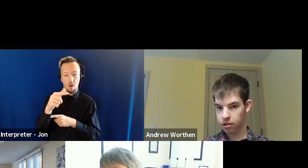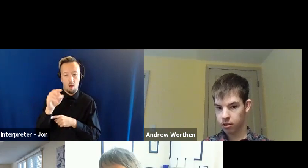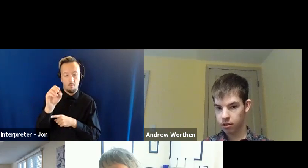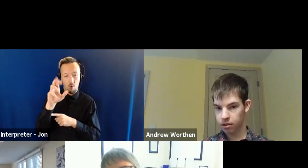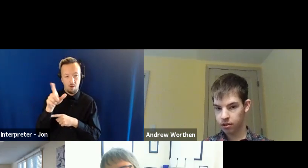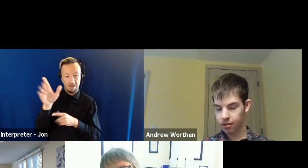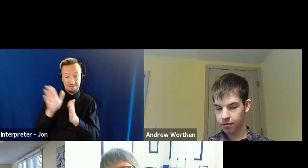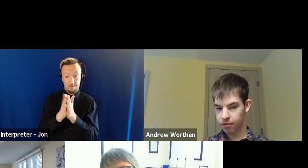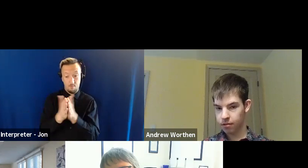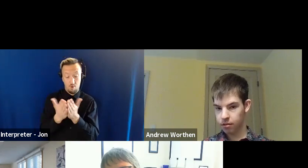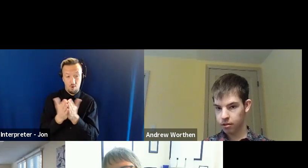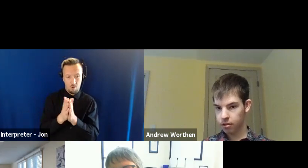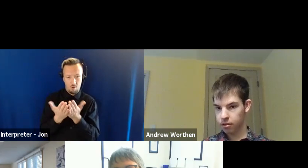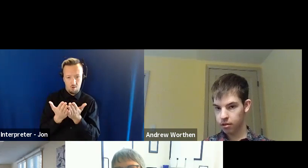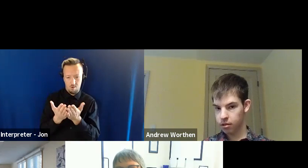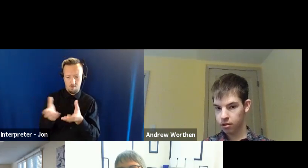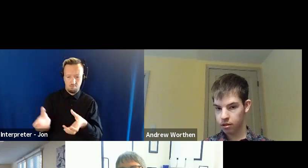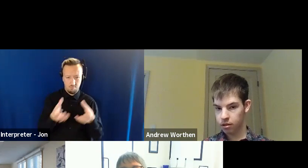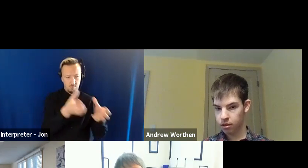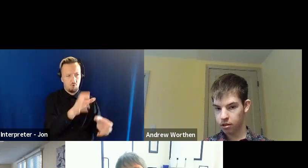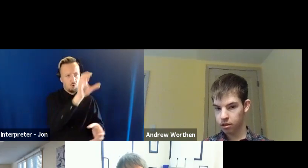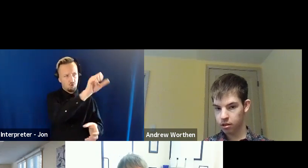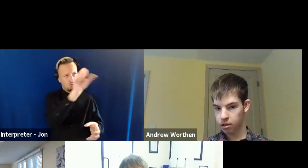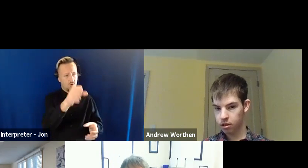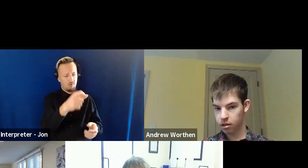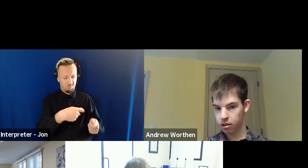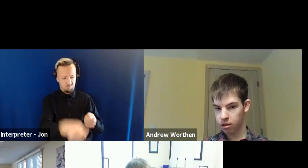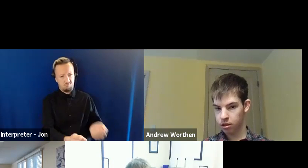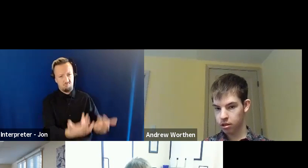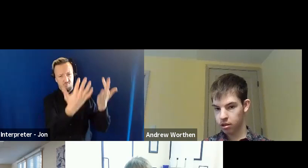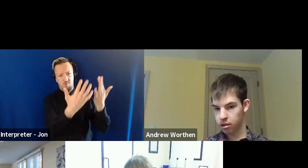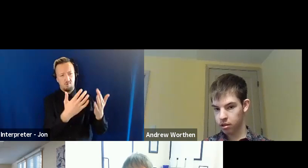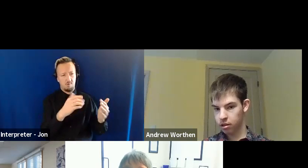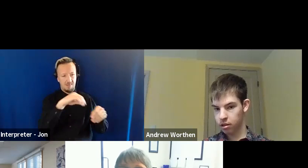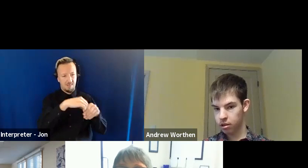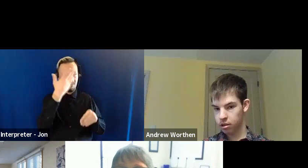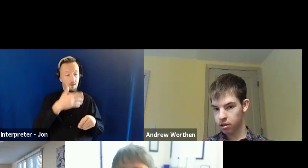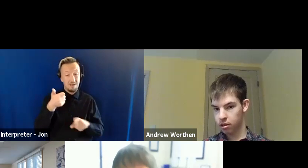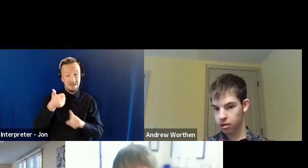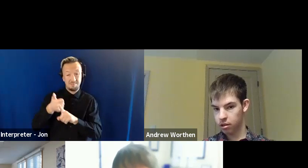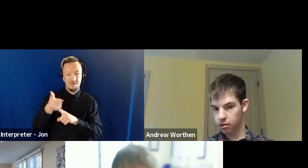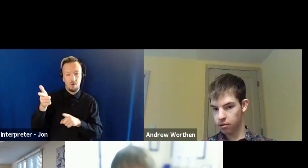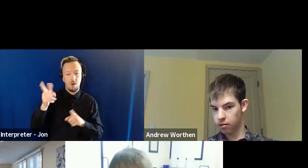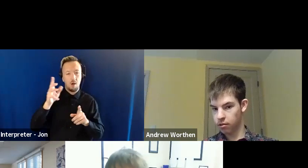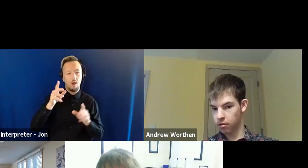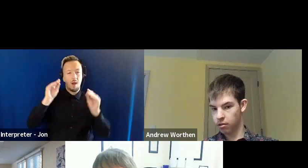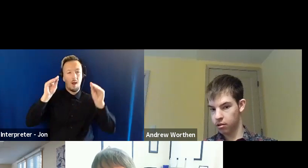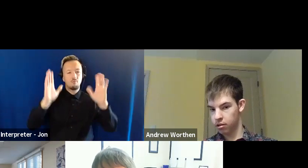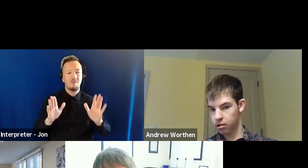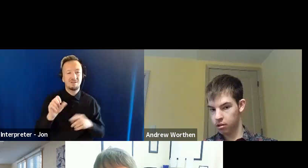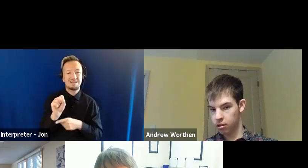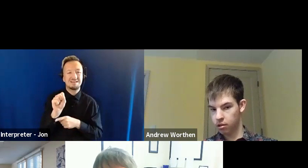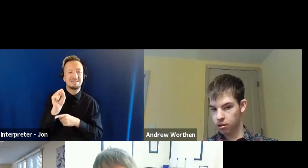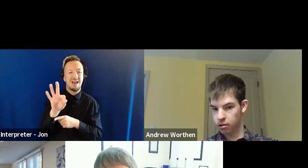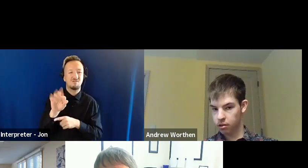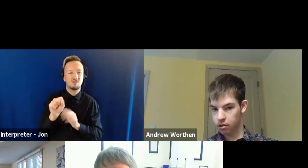his book in front of Social Security because he was a professor at San Francisco State,